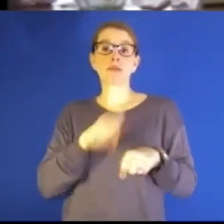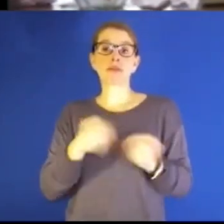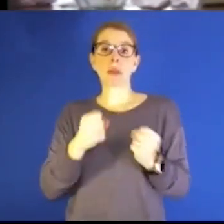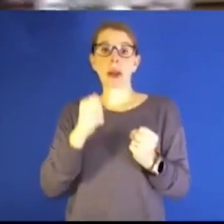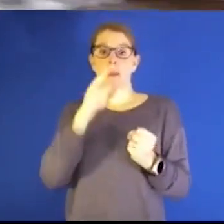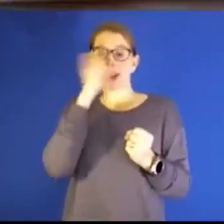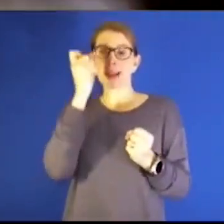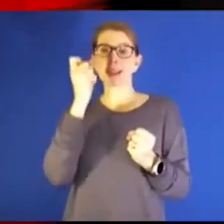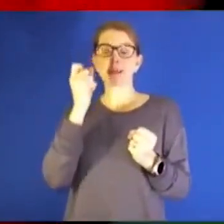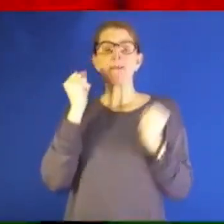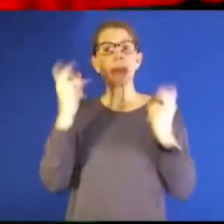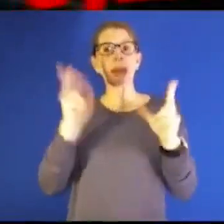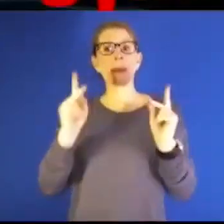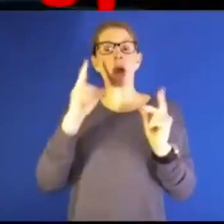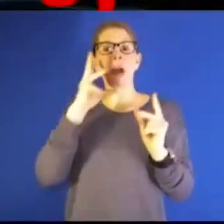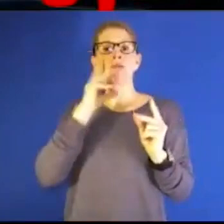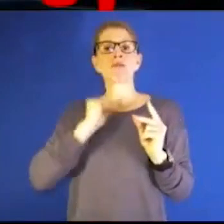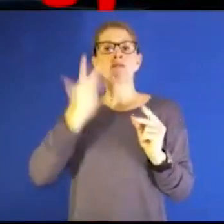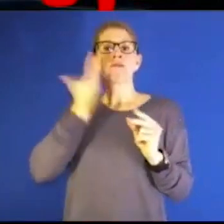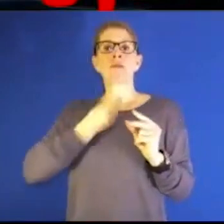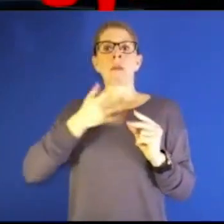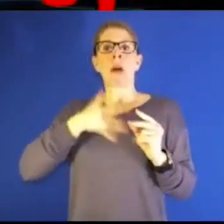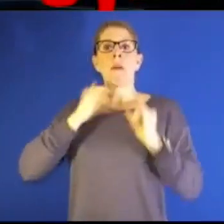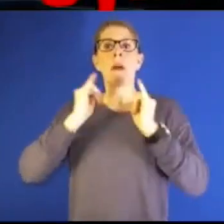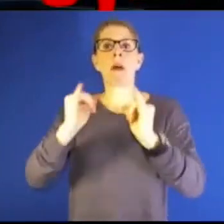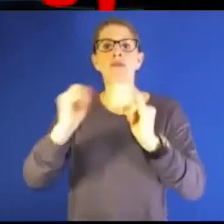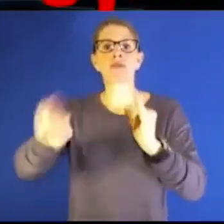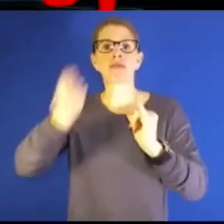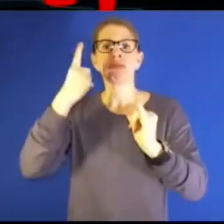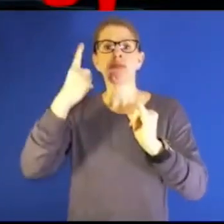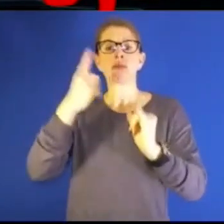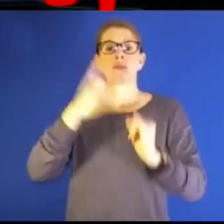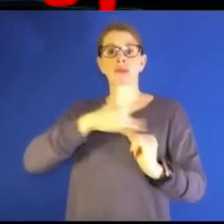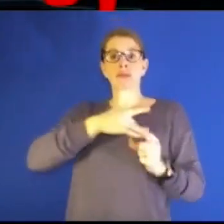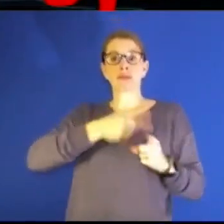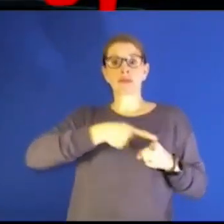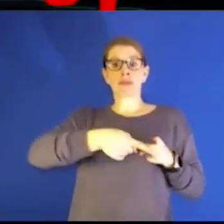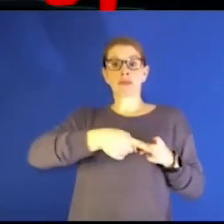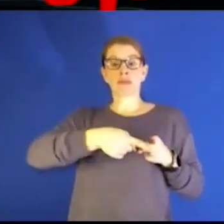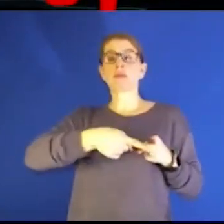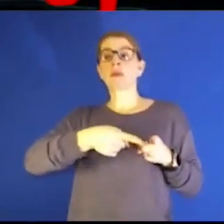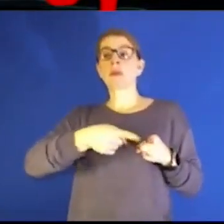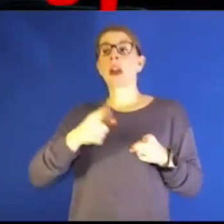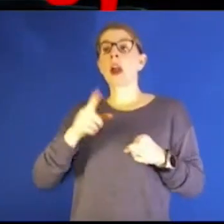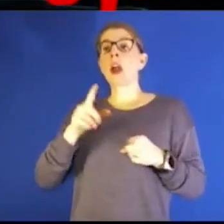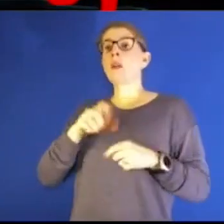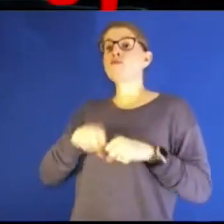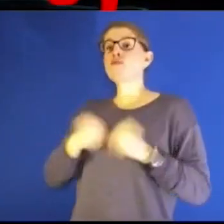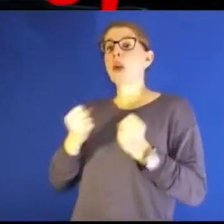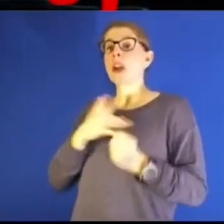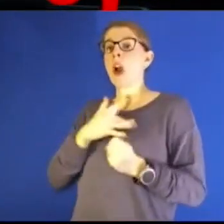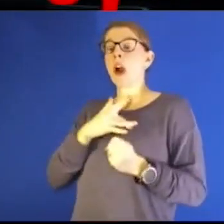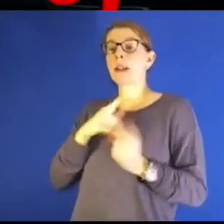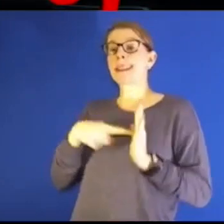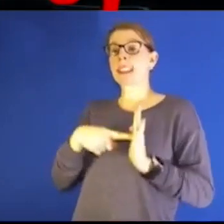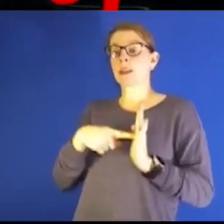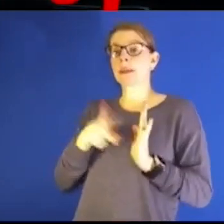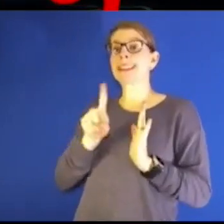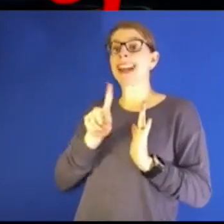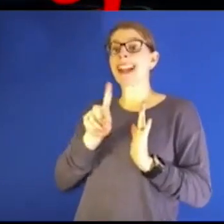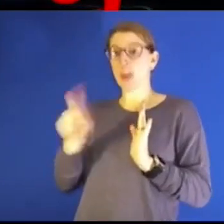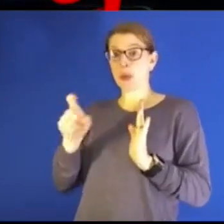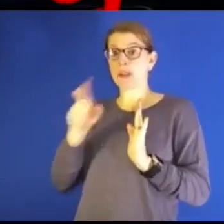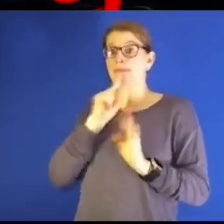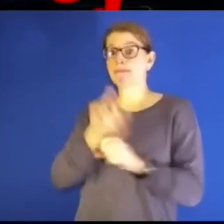that. From a cardiology standpoint, though, doctors tell us broken heart syndrome is a diagnosis, and it's